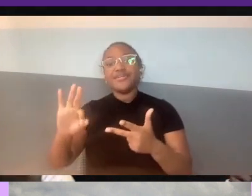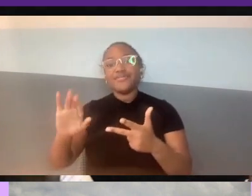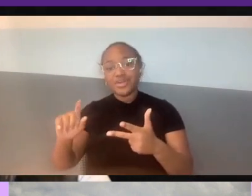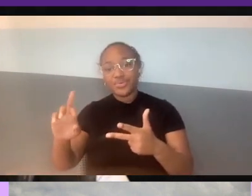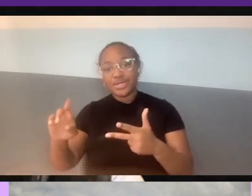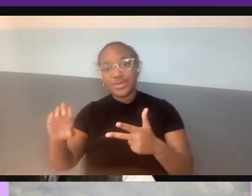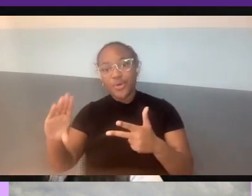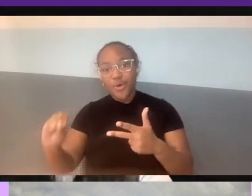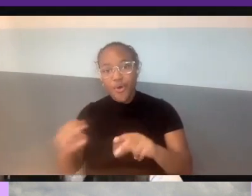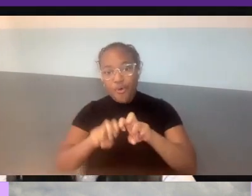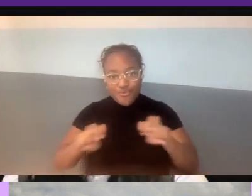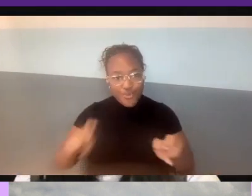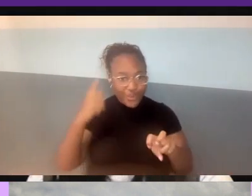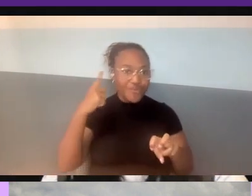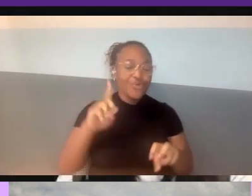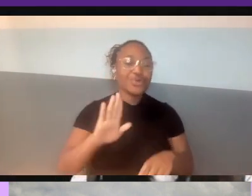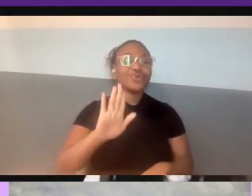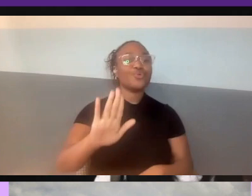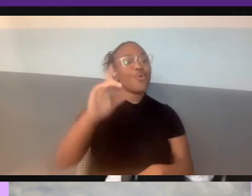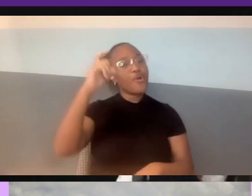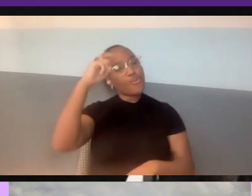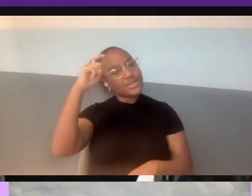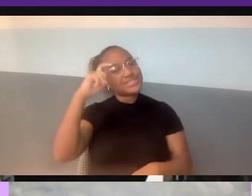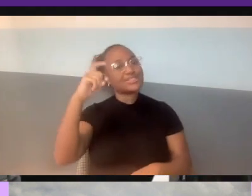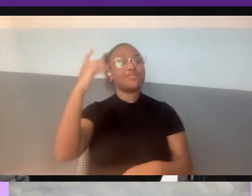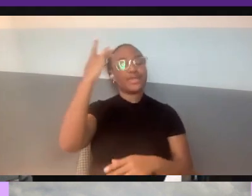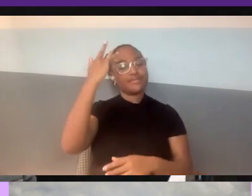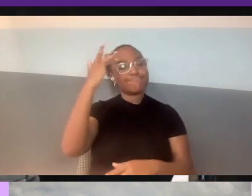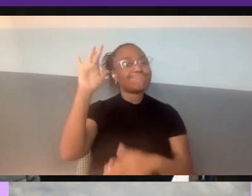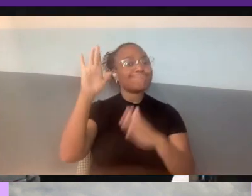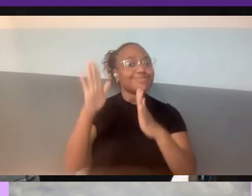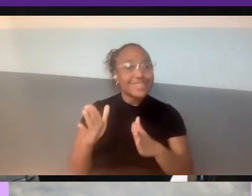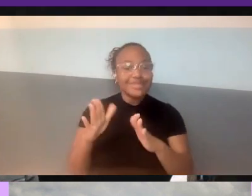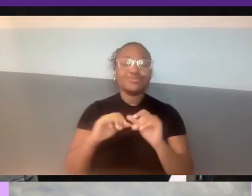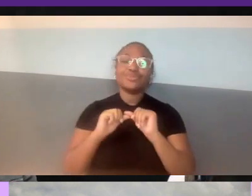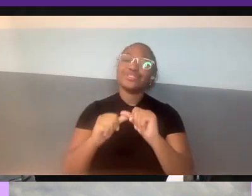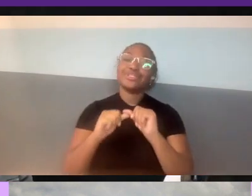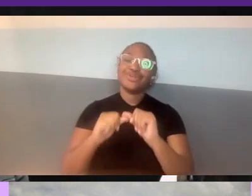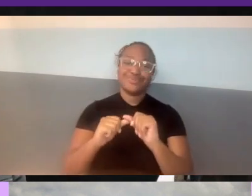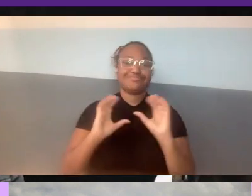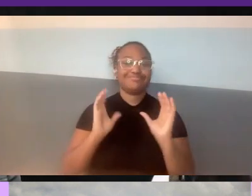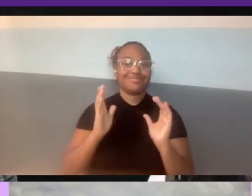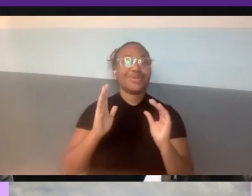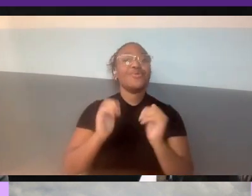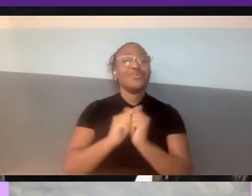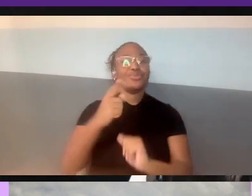expertise, and look forward to continue this conversation with you, whether it be in Virginia or Boston or